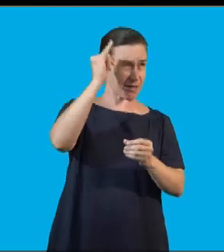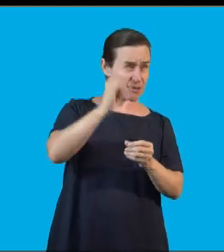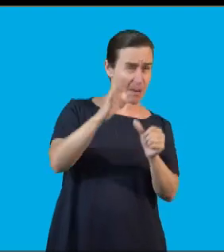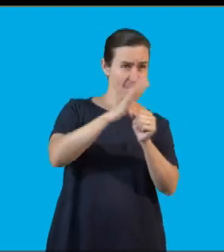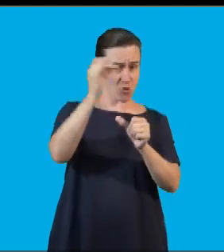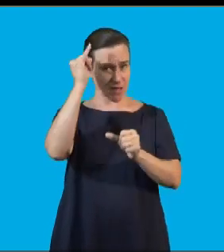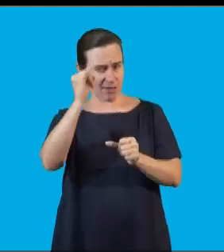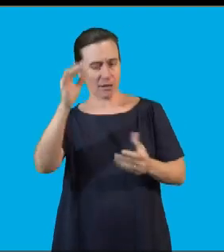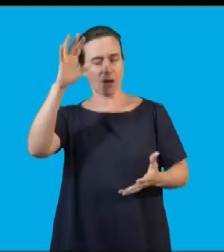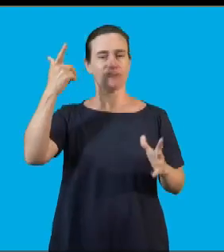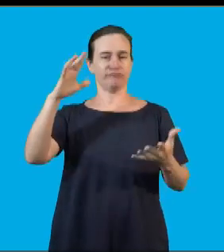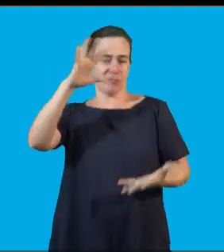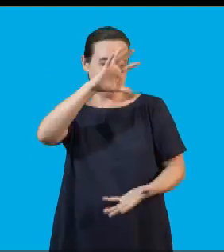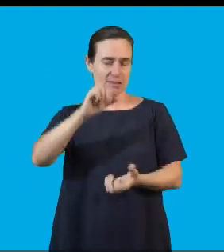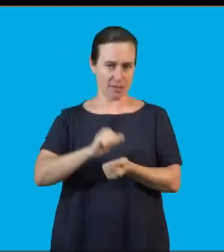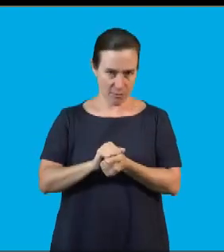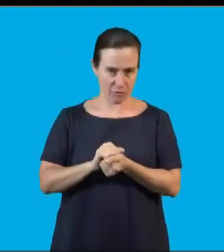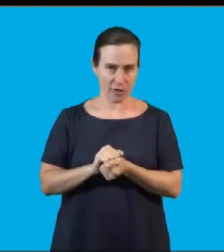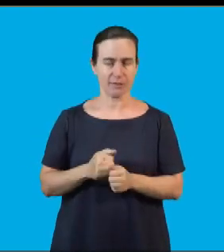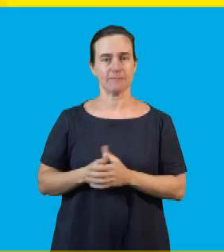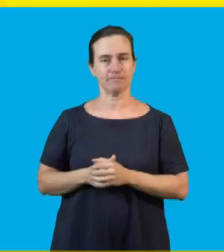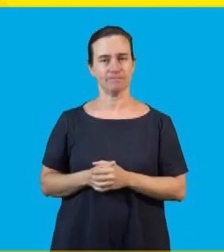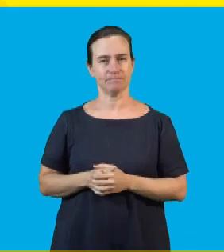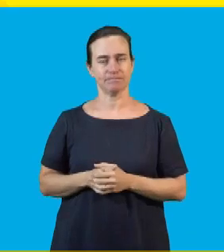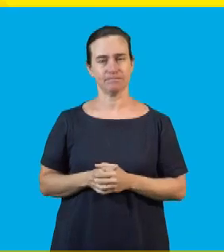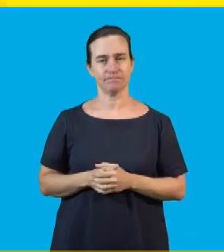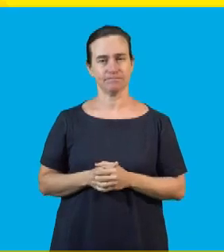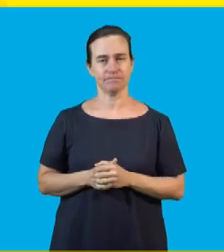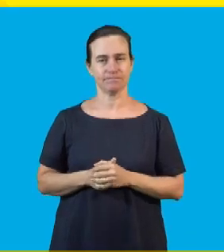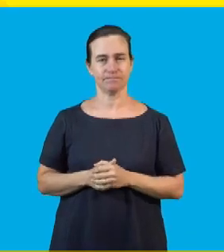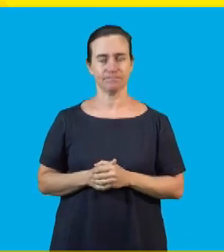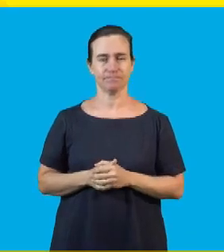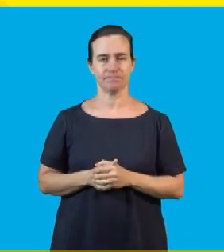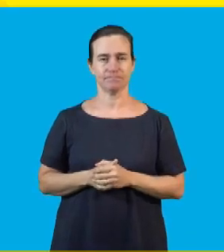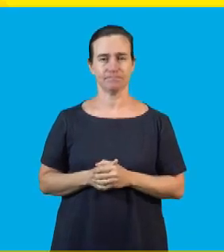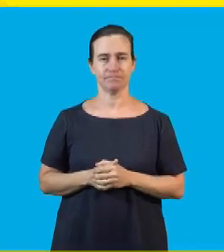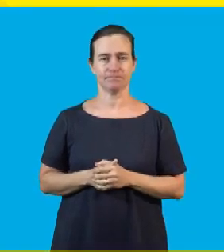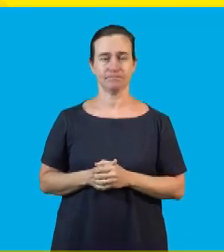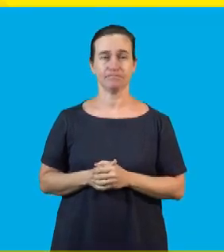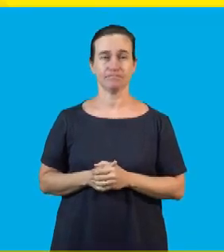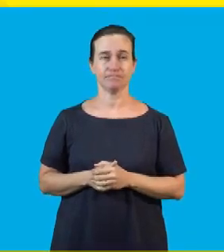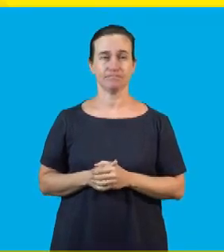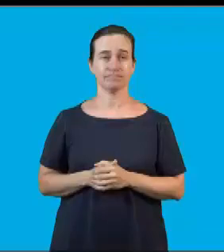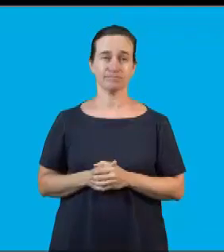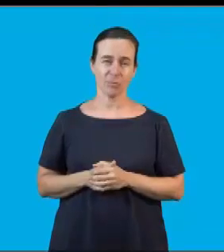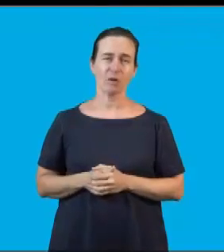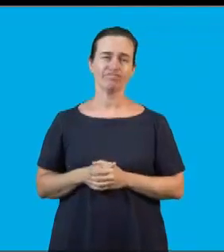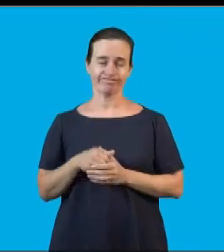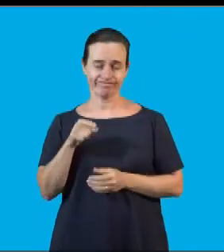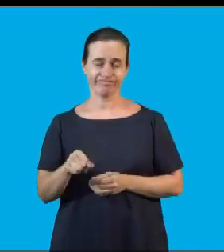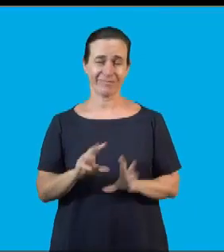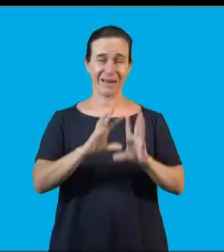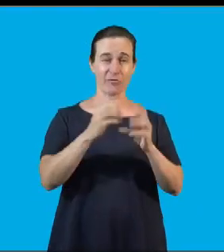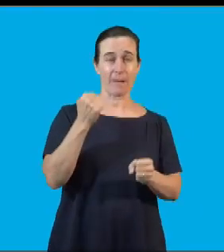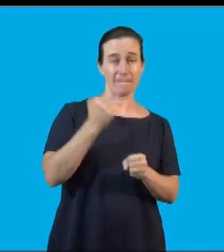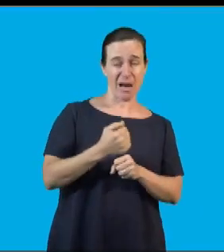main idea, and you have to find the link, the idea that is in that concluding paragraph. So all of which